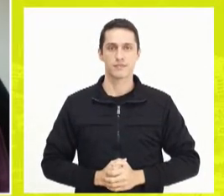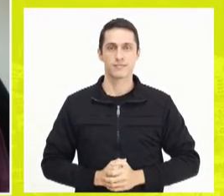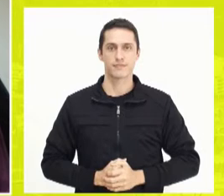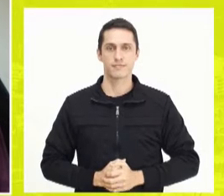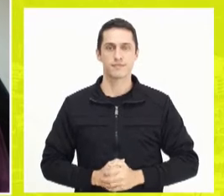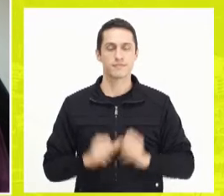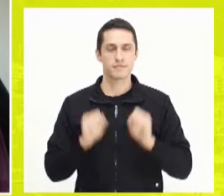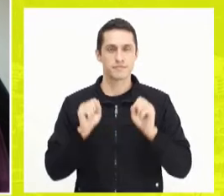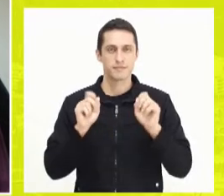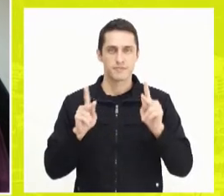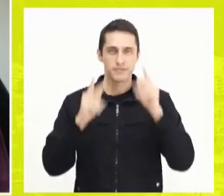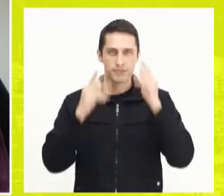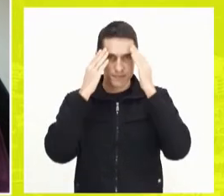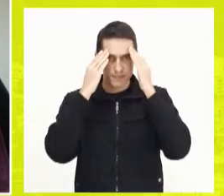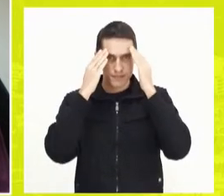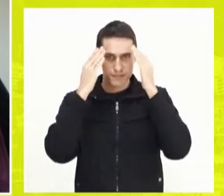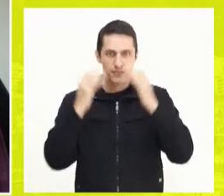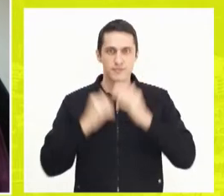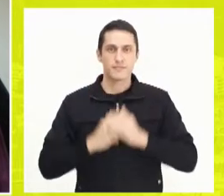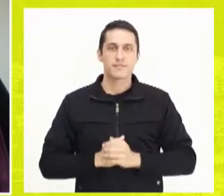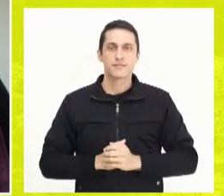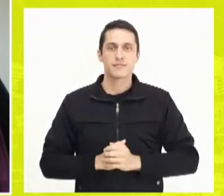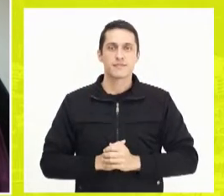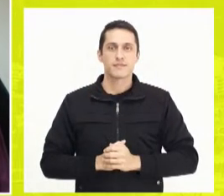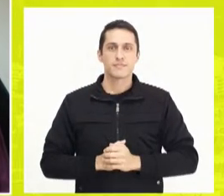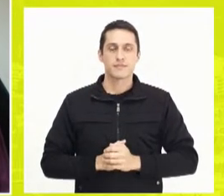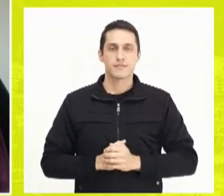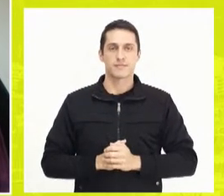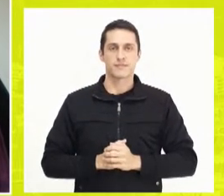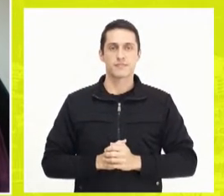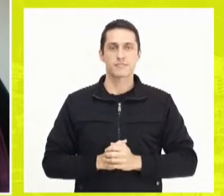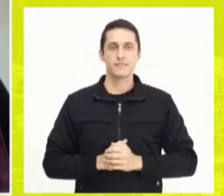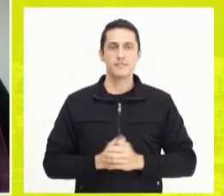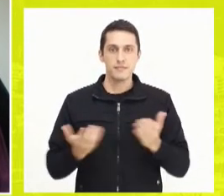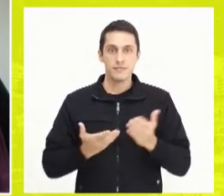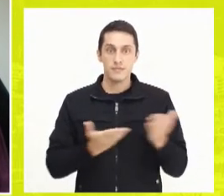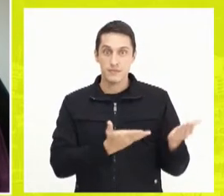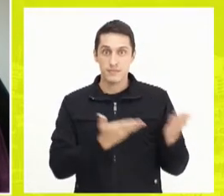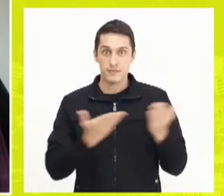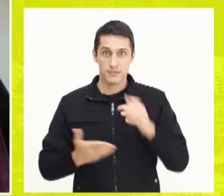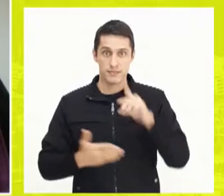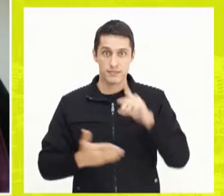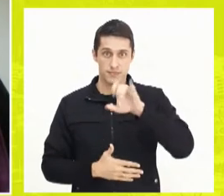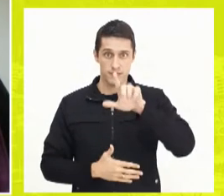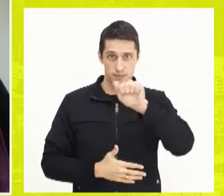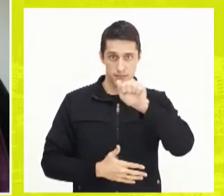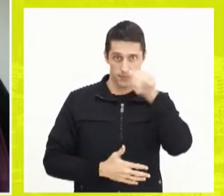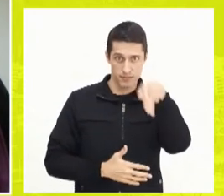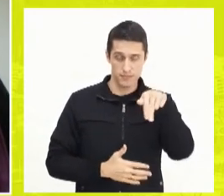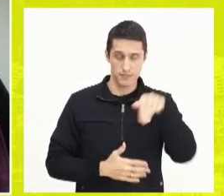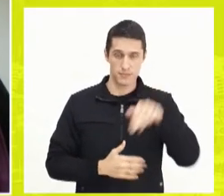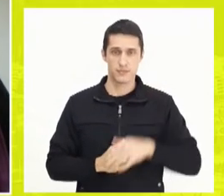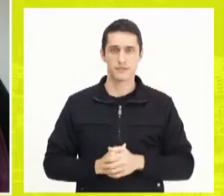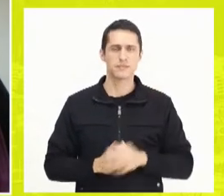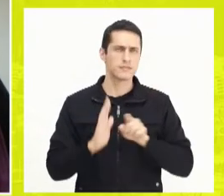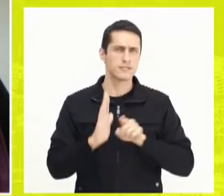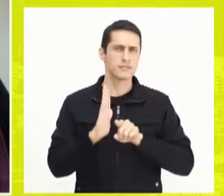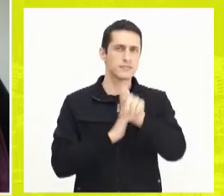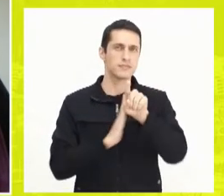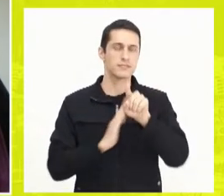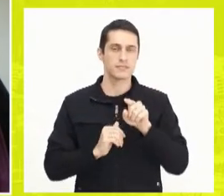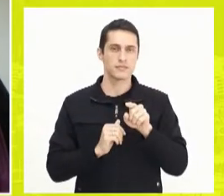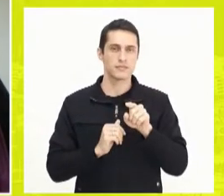say oh great professor thank you for your contribution i'd like to pass the word to to